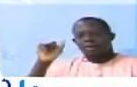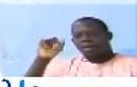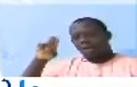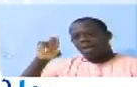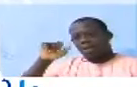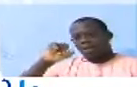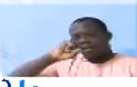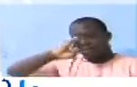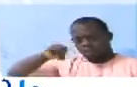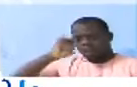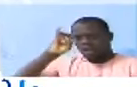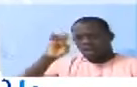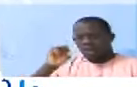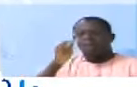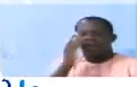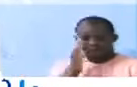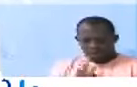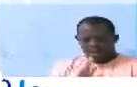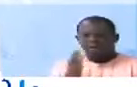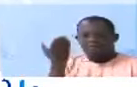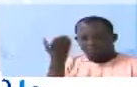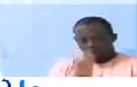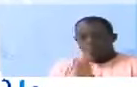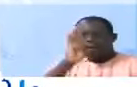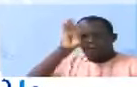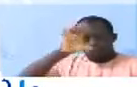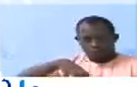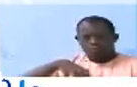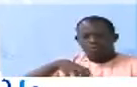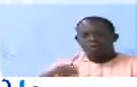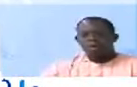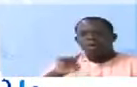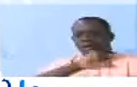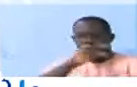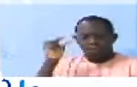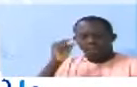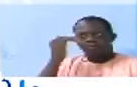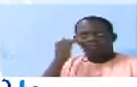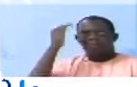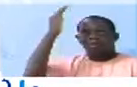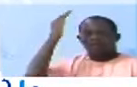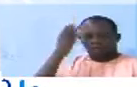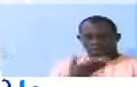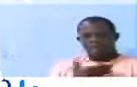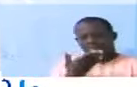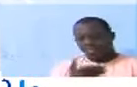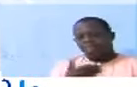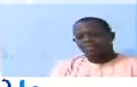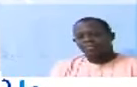Kanaji. And one also was there from Banjul, but I have forgotten his name now.